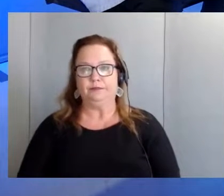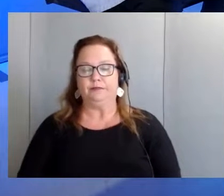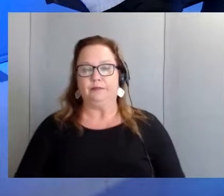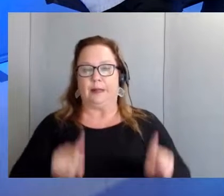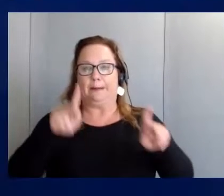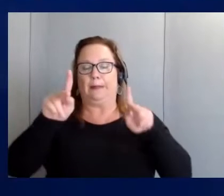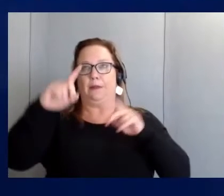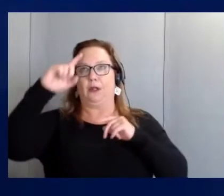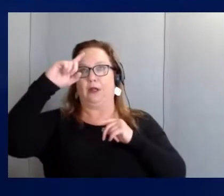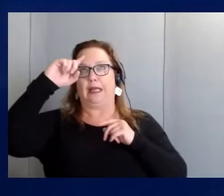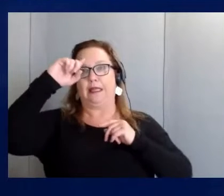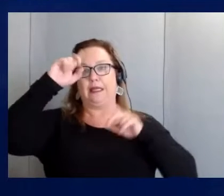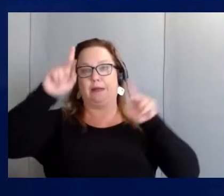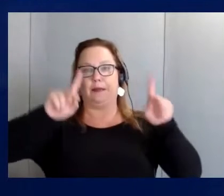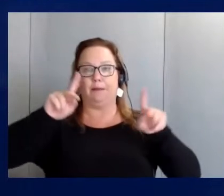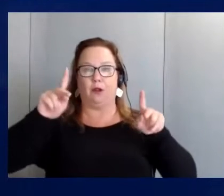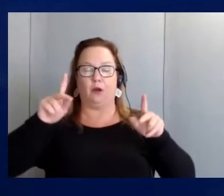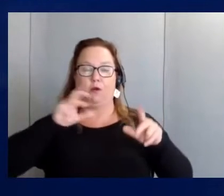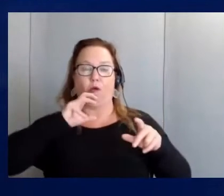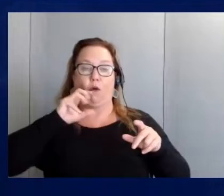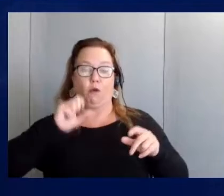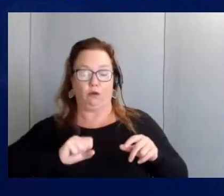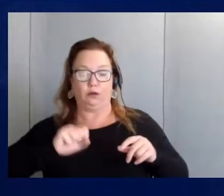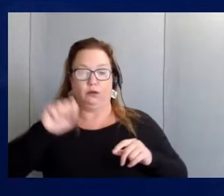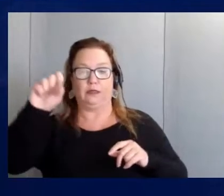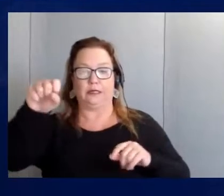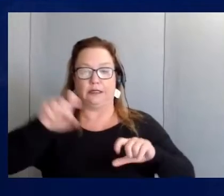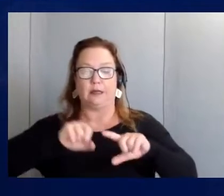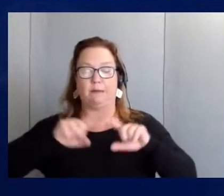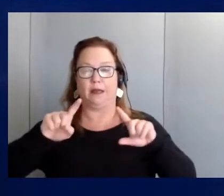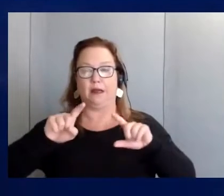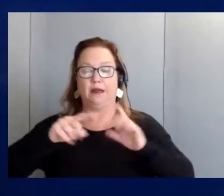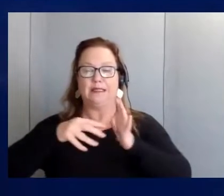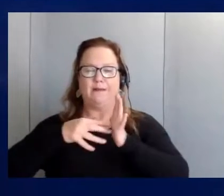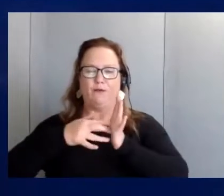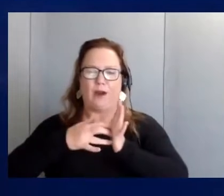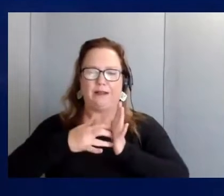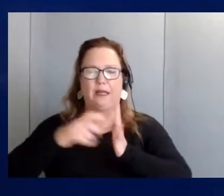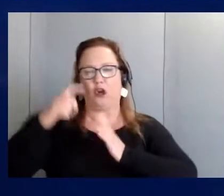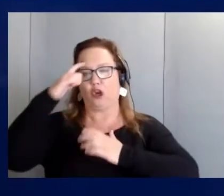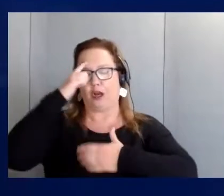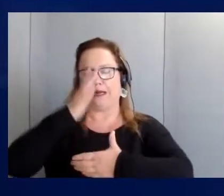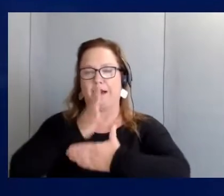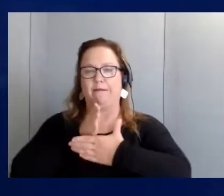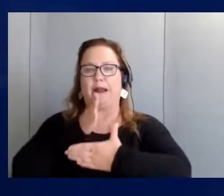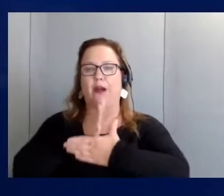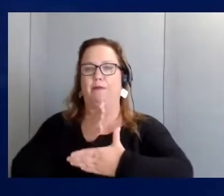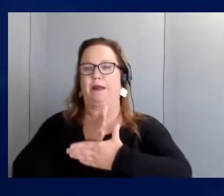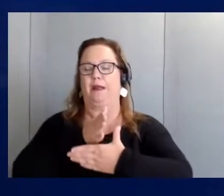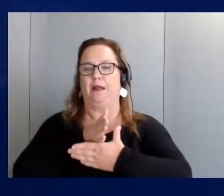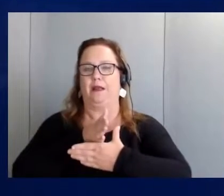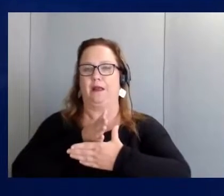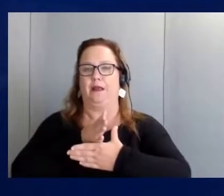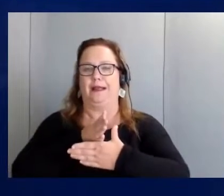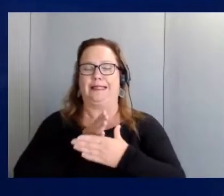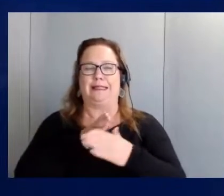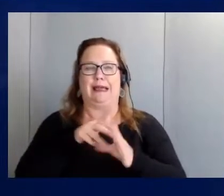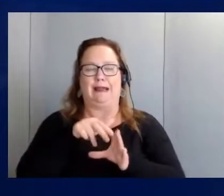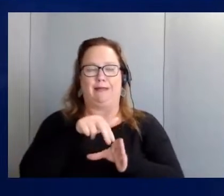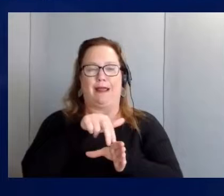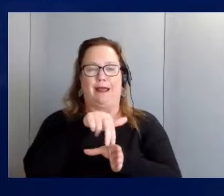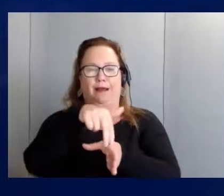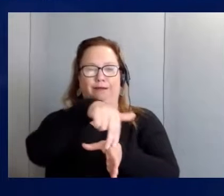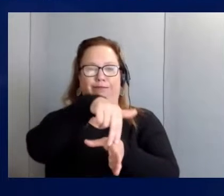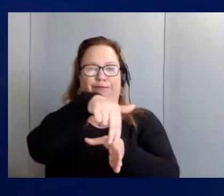who are perhaps older, but certainly with some frailty or some cognitive impairment, as if they're kind of walking on a tightrope in some ways, and their